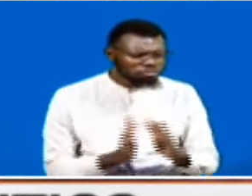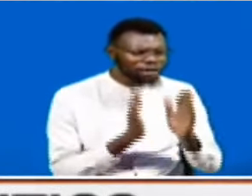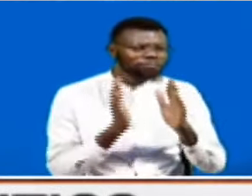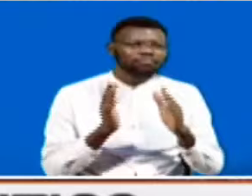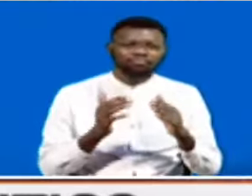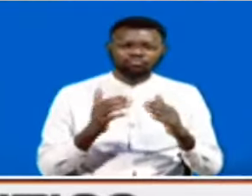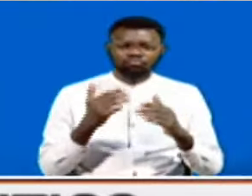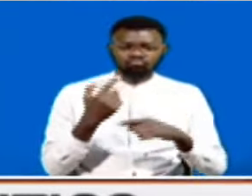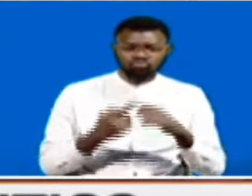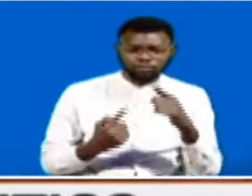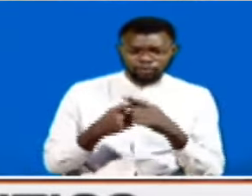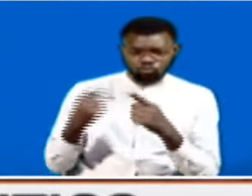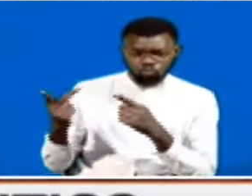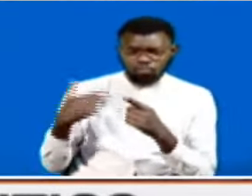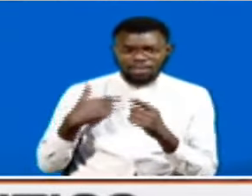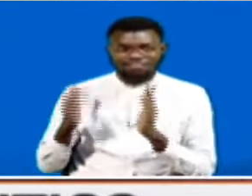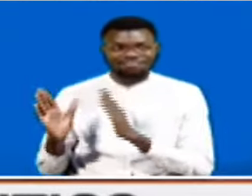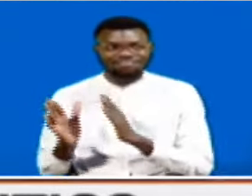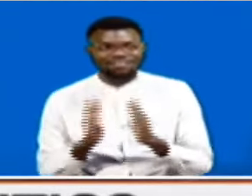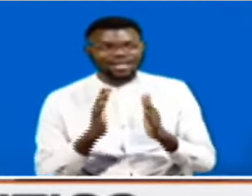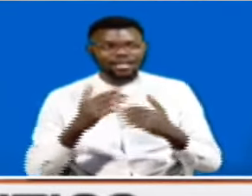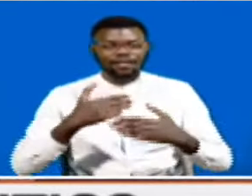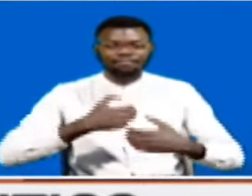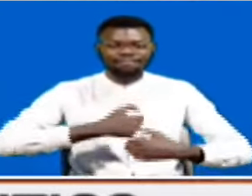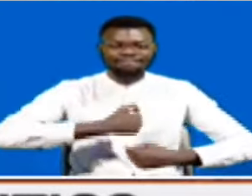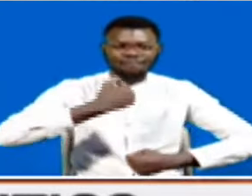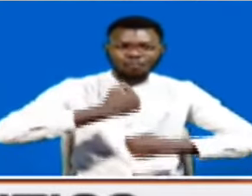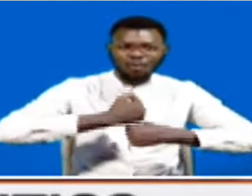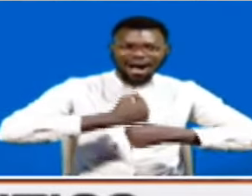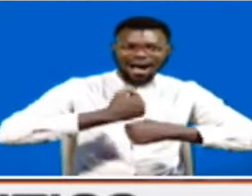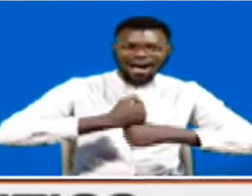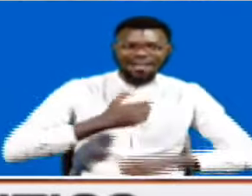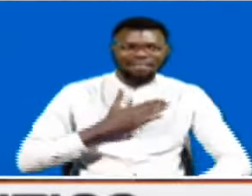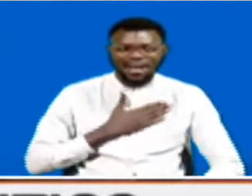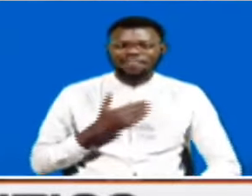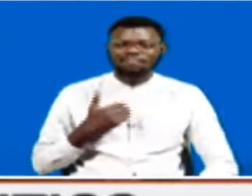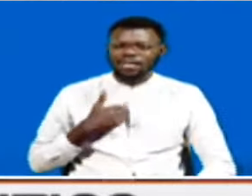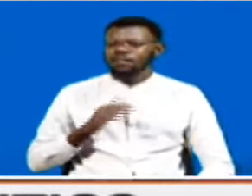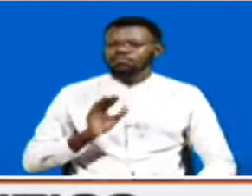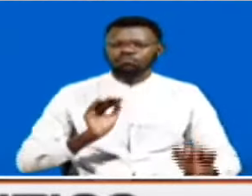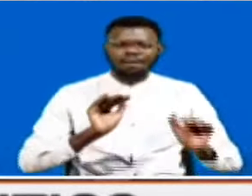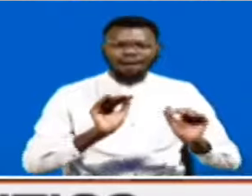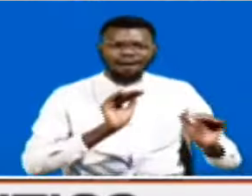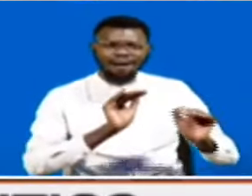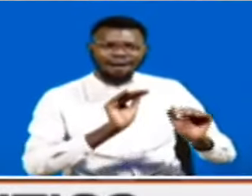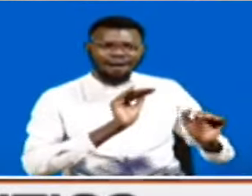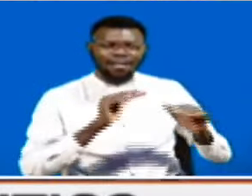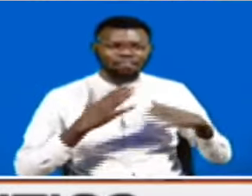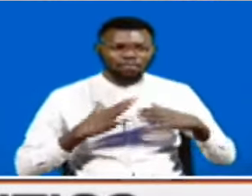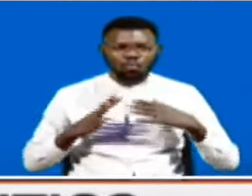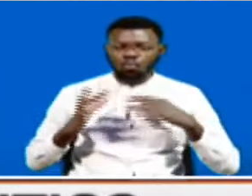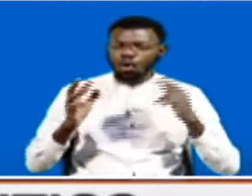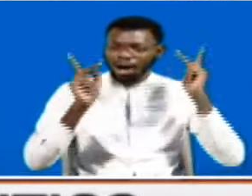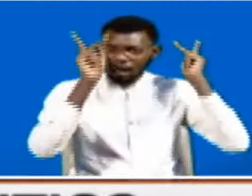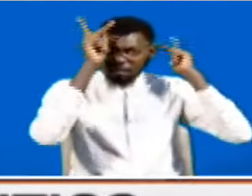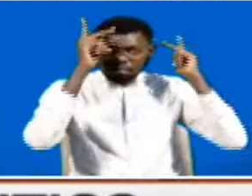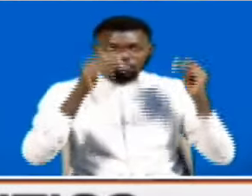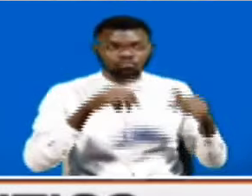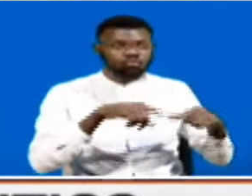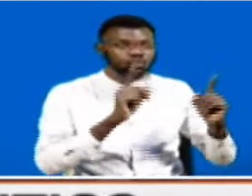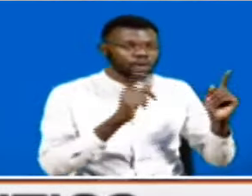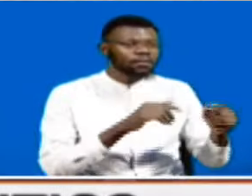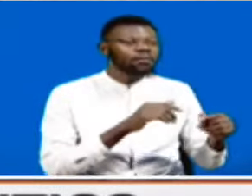2 years planning what I wanted to do. I consulted widely with the people, of Kakamega. Mm-hmm. And then they gave me